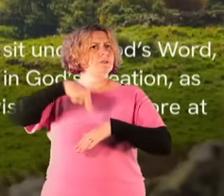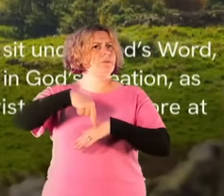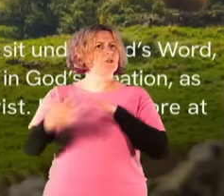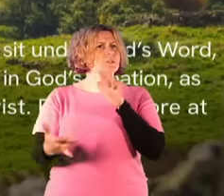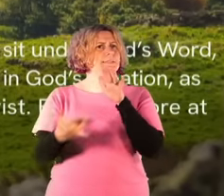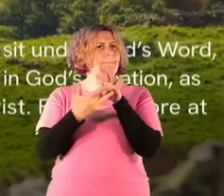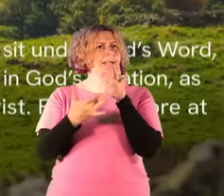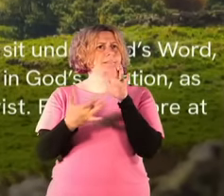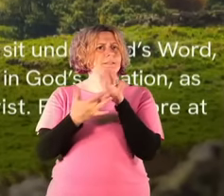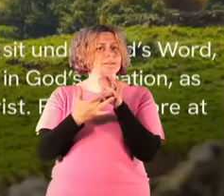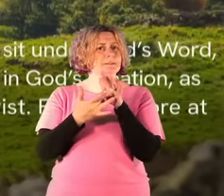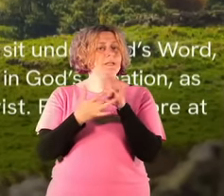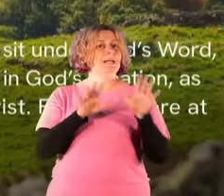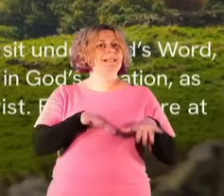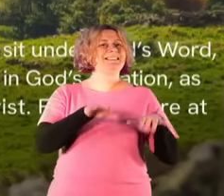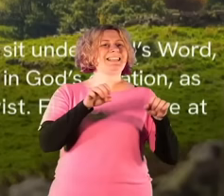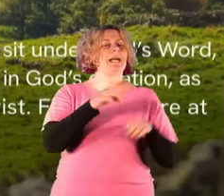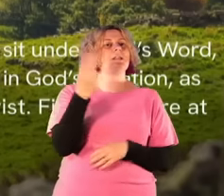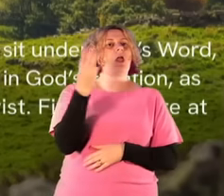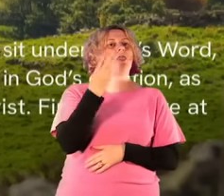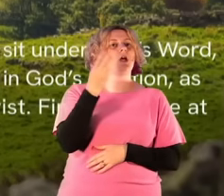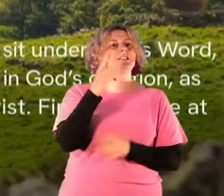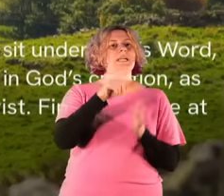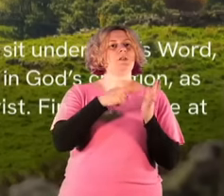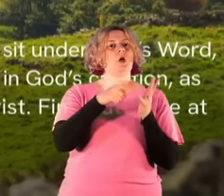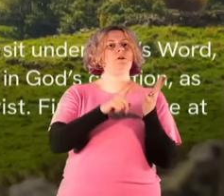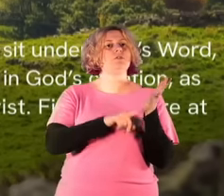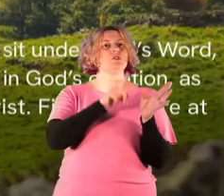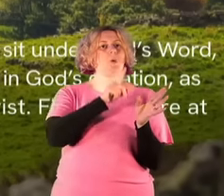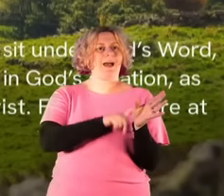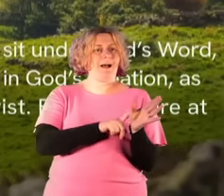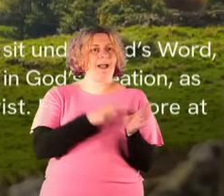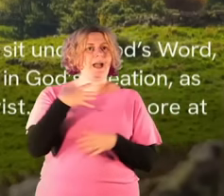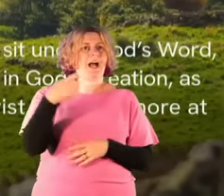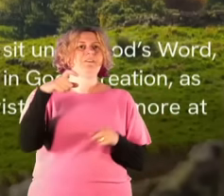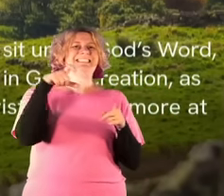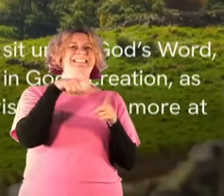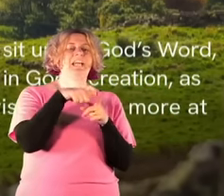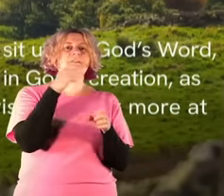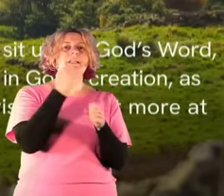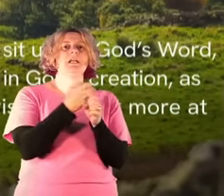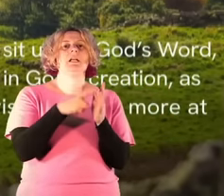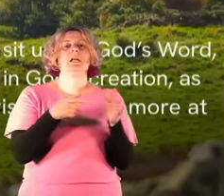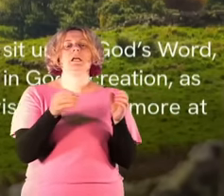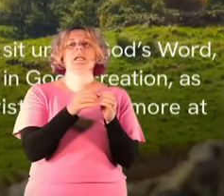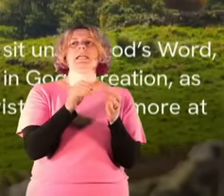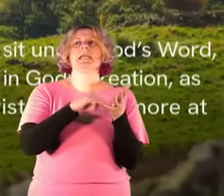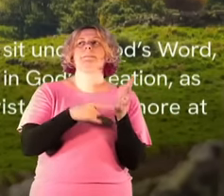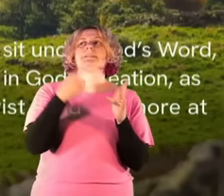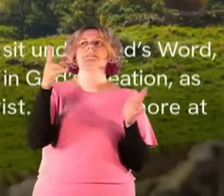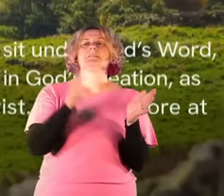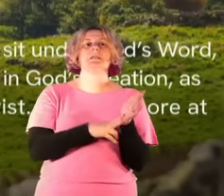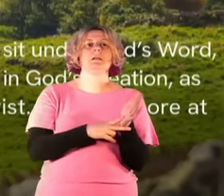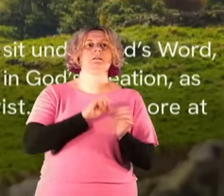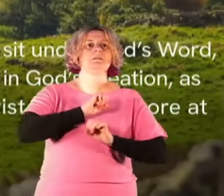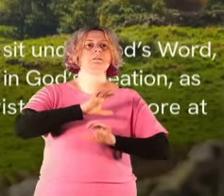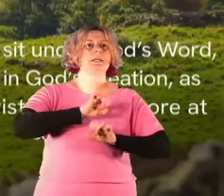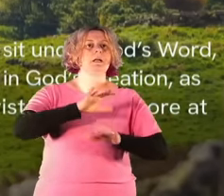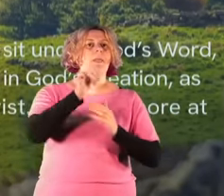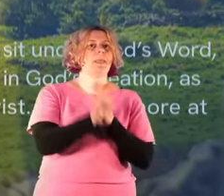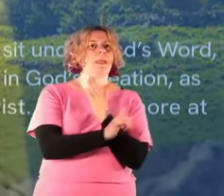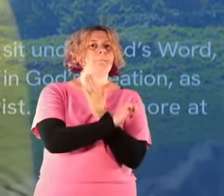on the 13th of July when David Gibson will be coming to speak to us in our Bible readings. We'd love to have you join